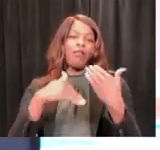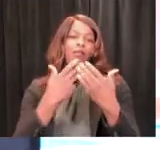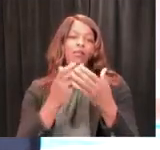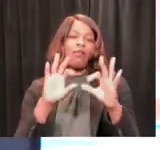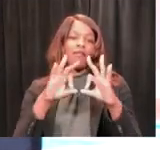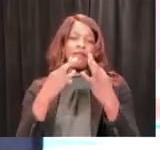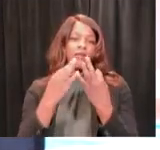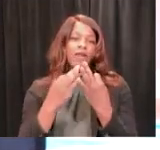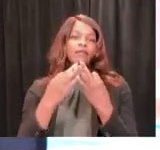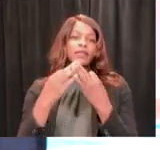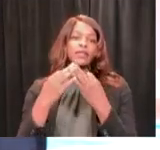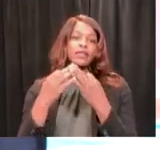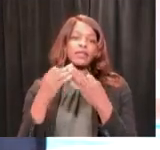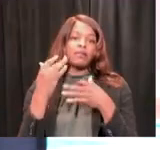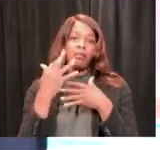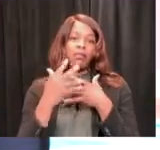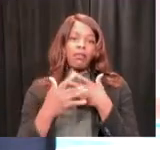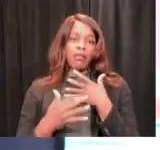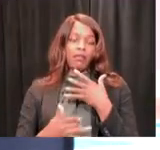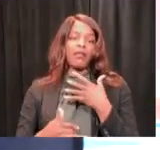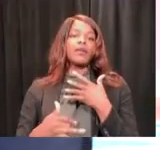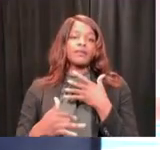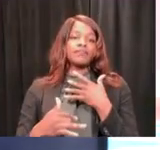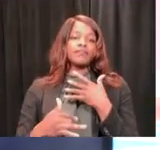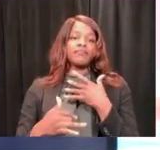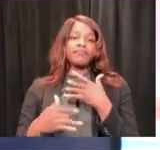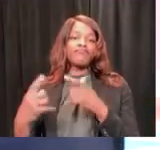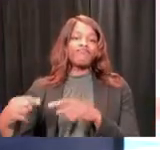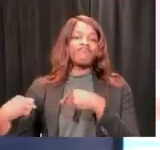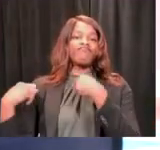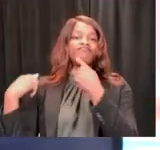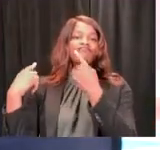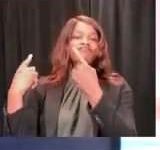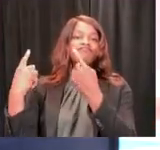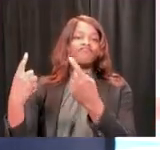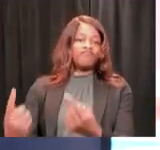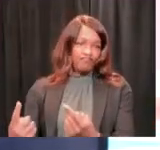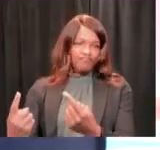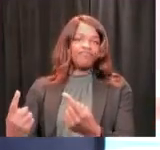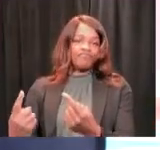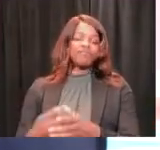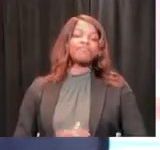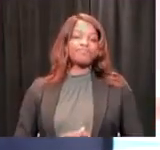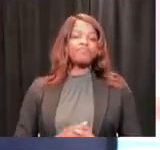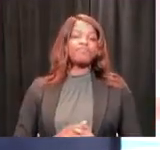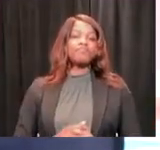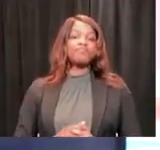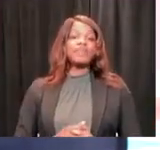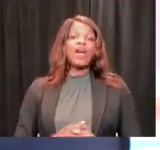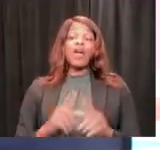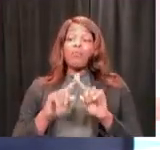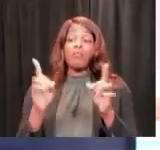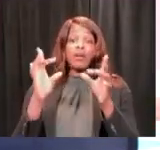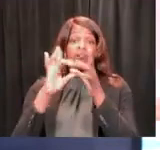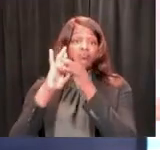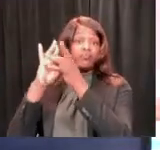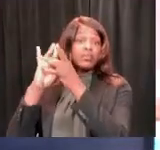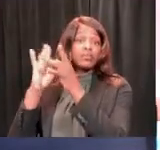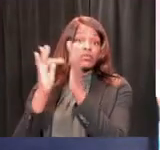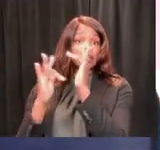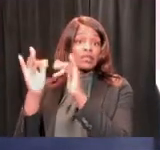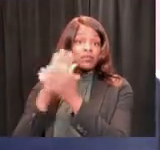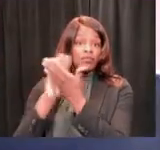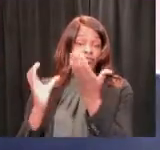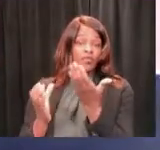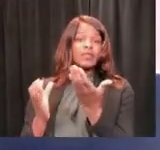day. So that's why your family and my family have brokenness in them. And it's only through a relationship with Jesus Christ that